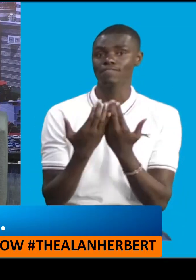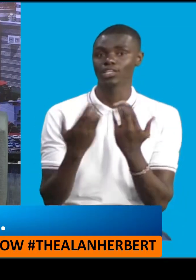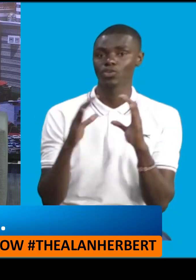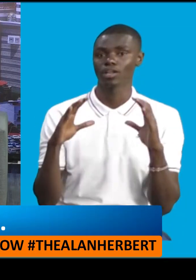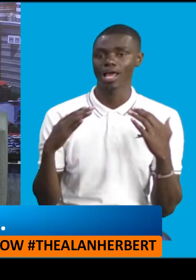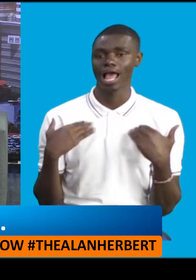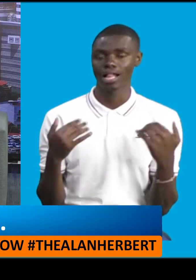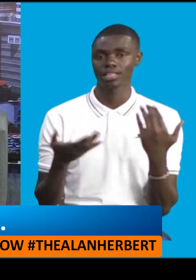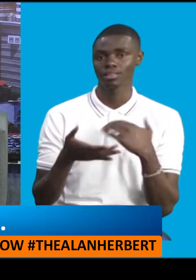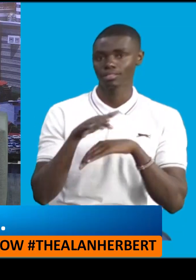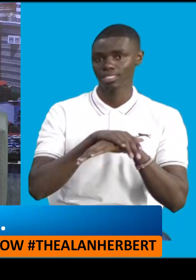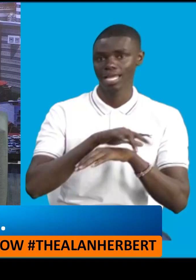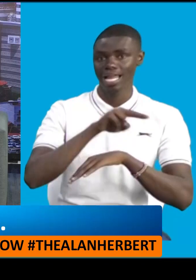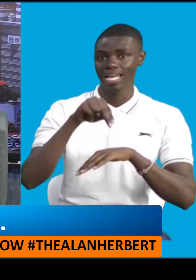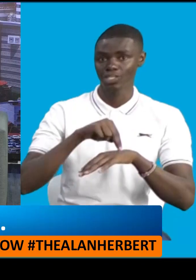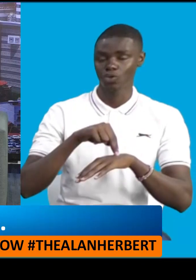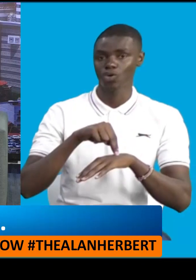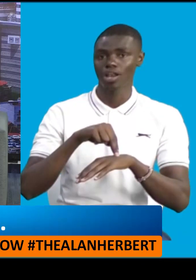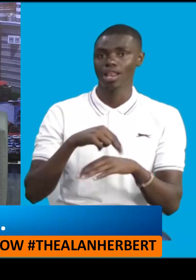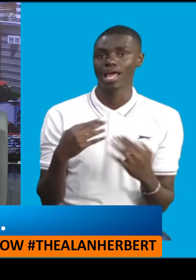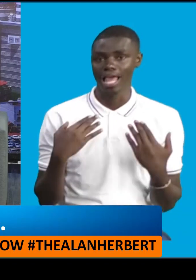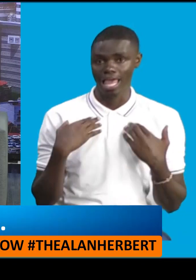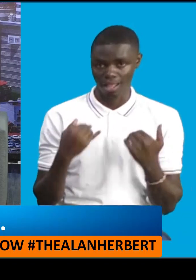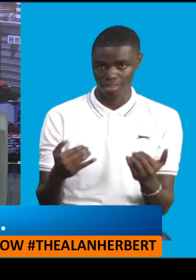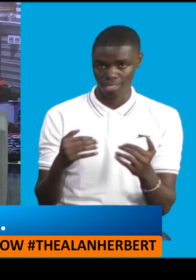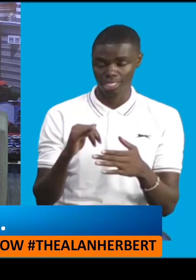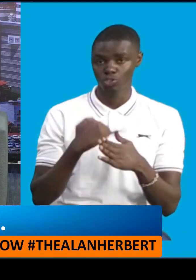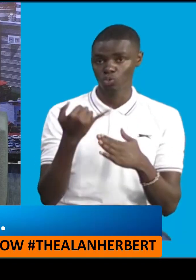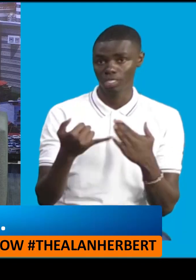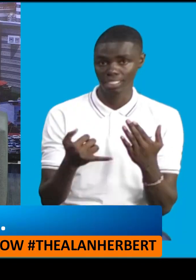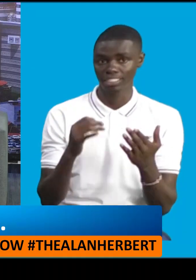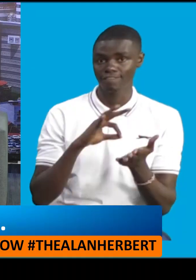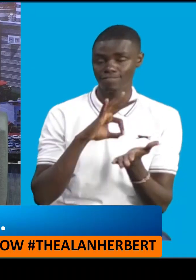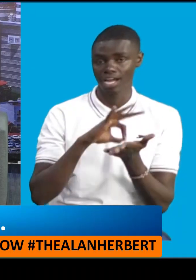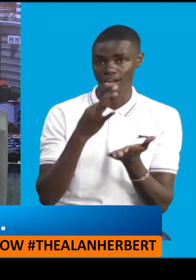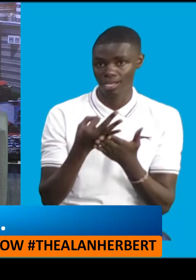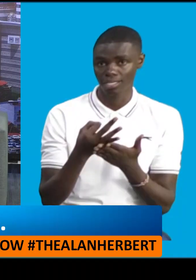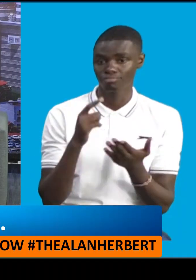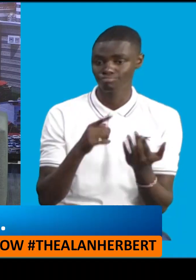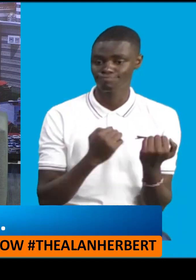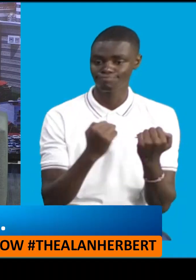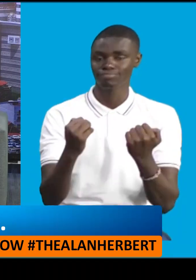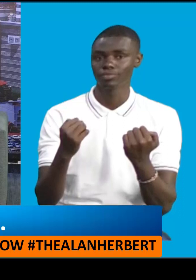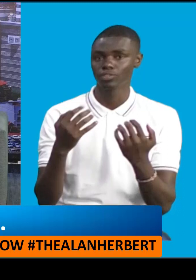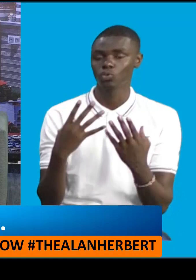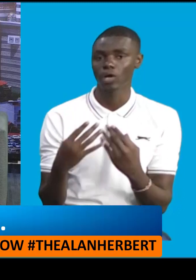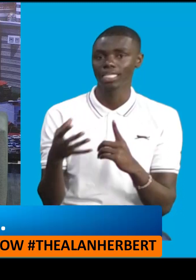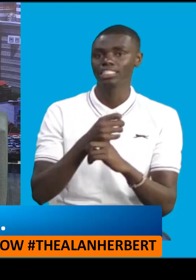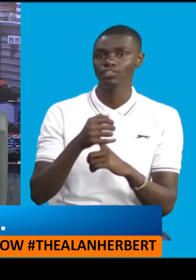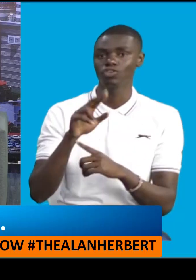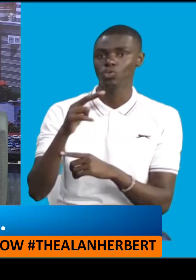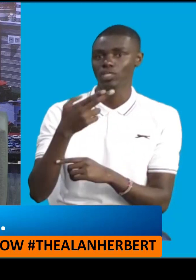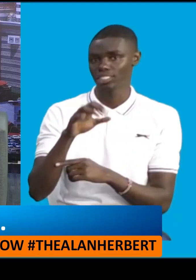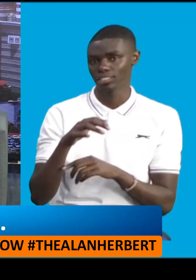universal health coverage. So NHIF, National Health Insurance Fund, is the driver to deliver the universal health